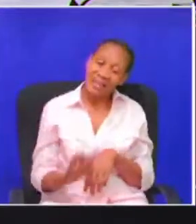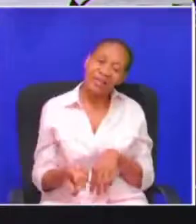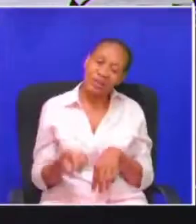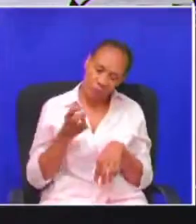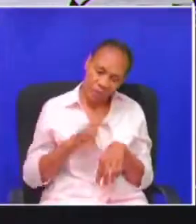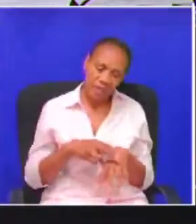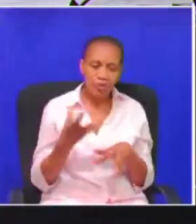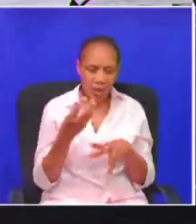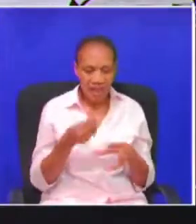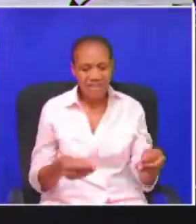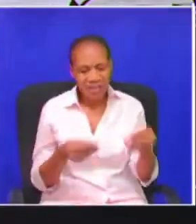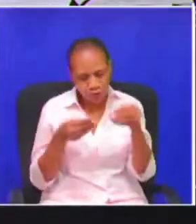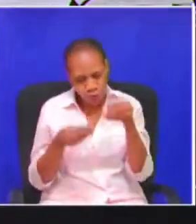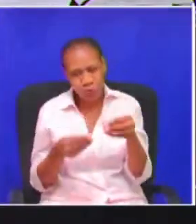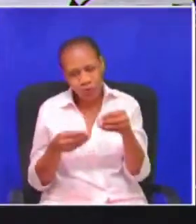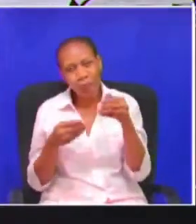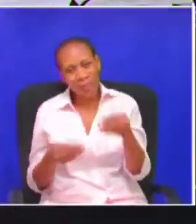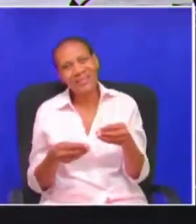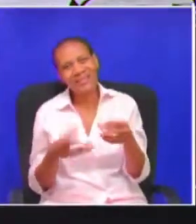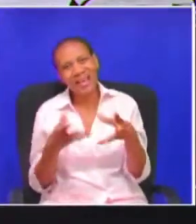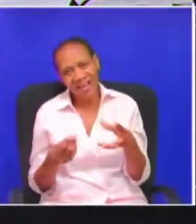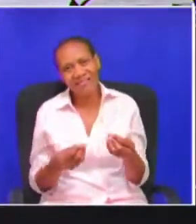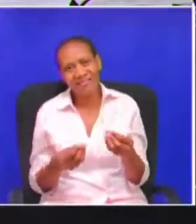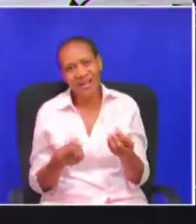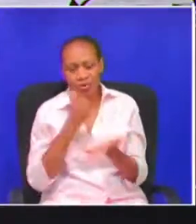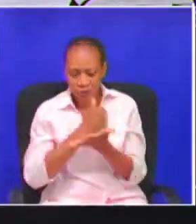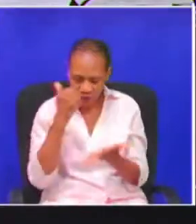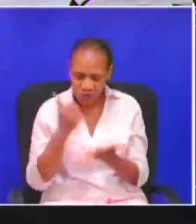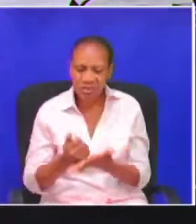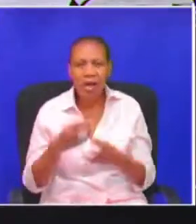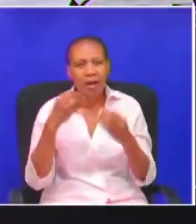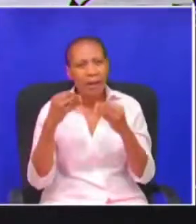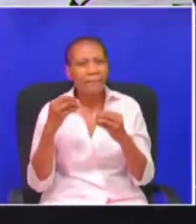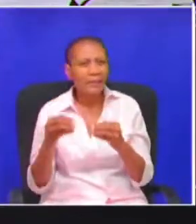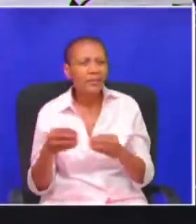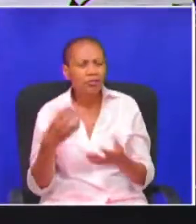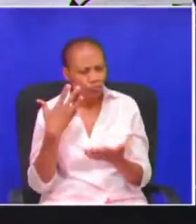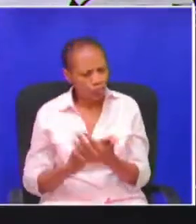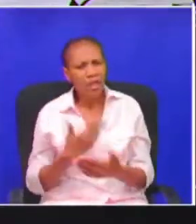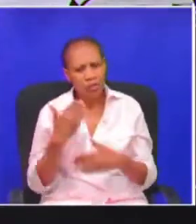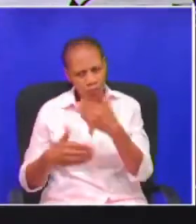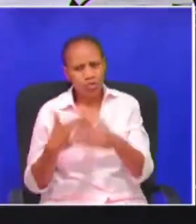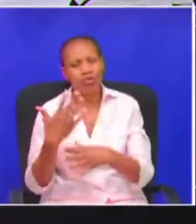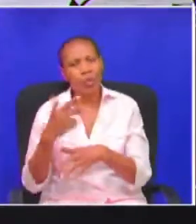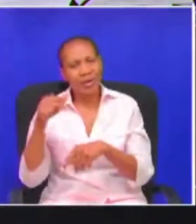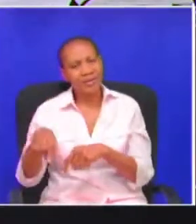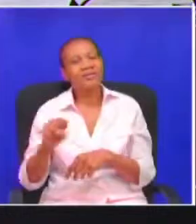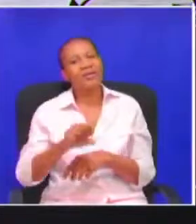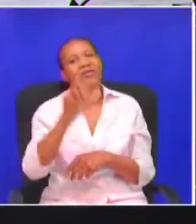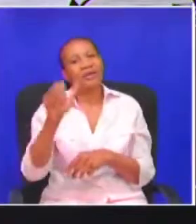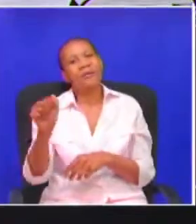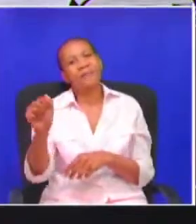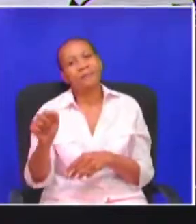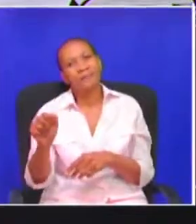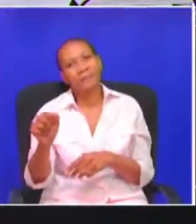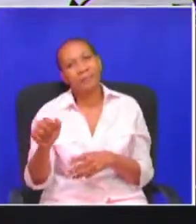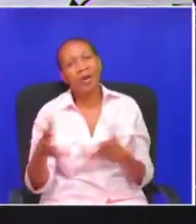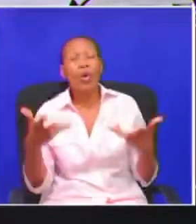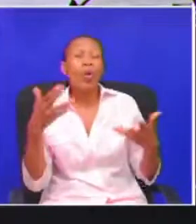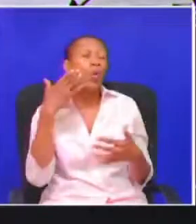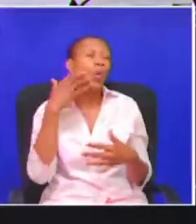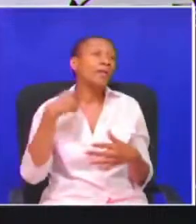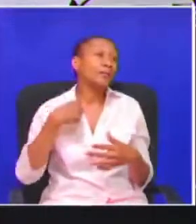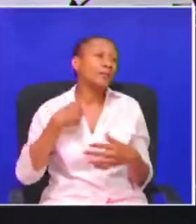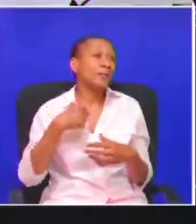properly permitted, properly registered. So that is precisely what is being worked on. When we